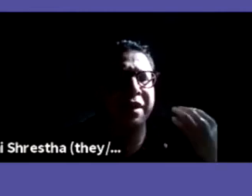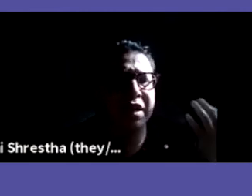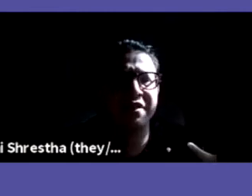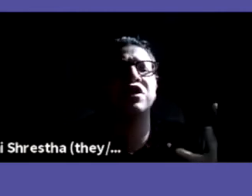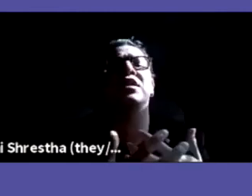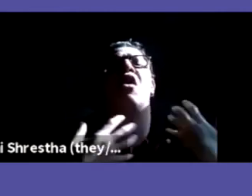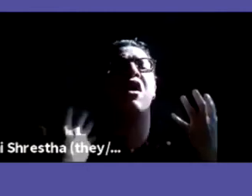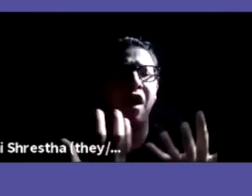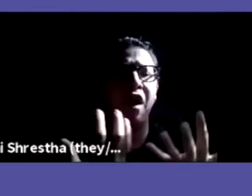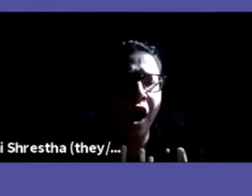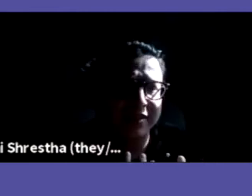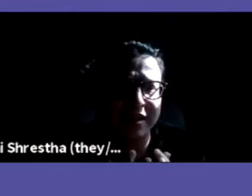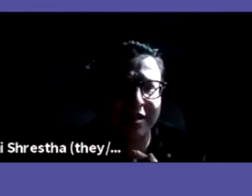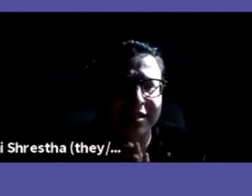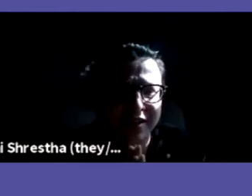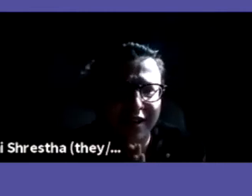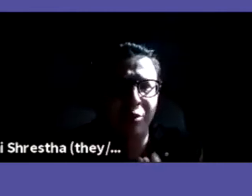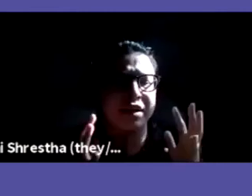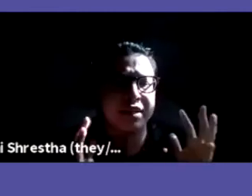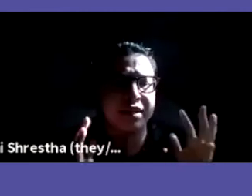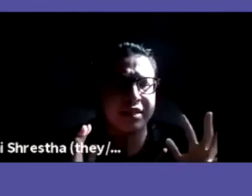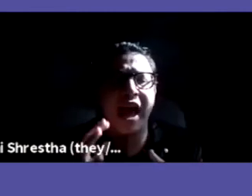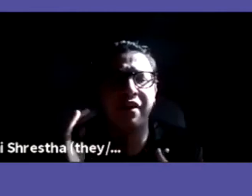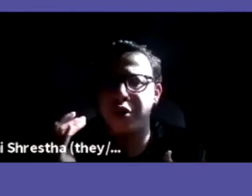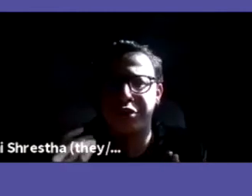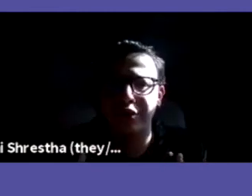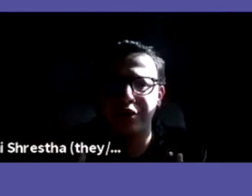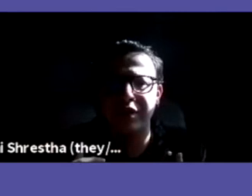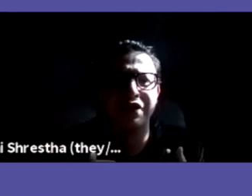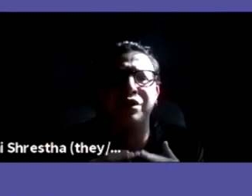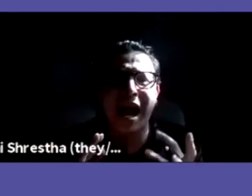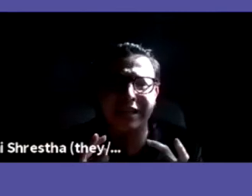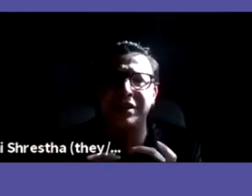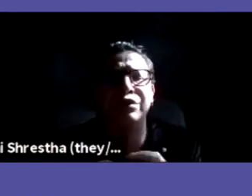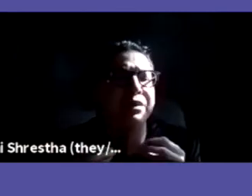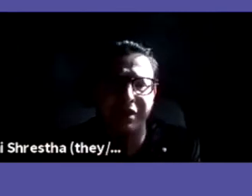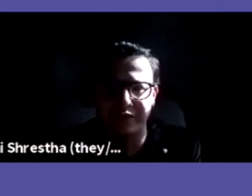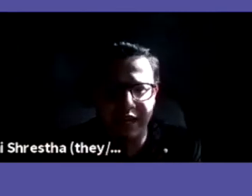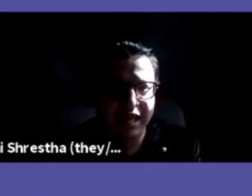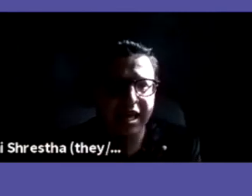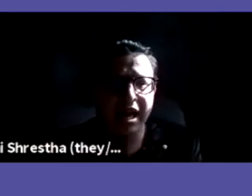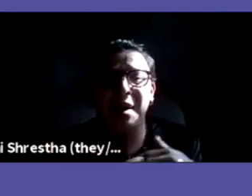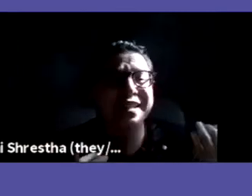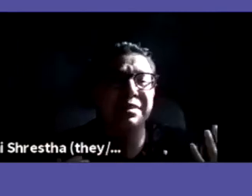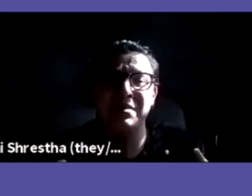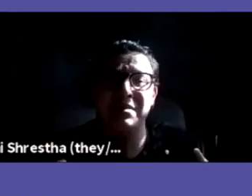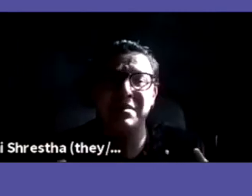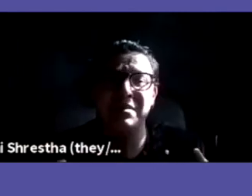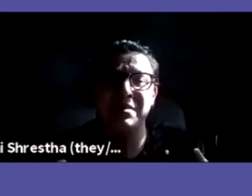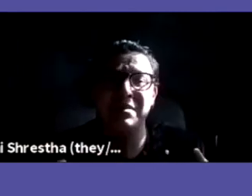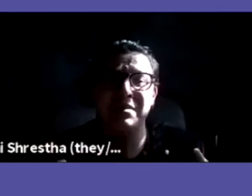again, because of just all the audience that is here today, I wanted to go through these virtual guidelines really briefly. Please